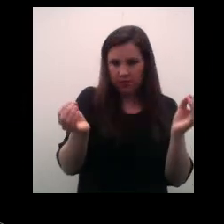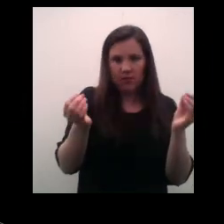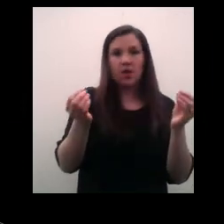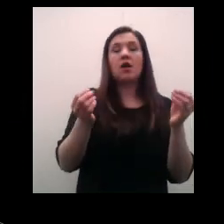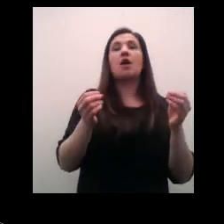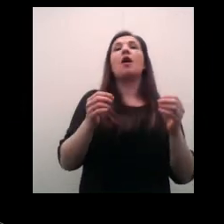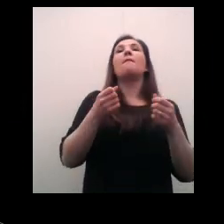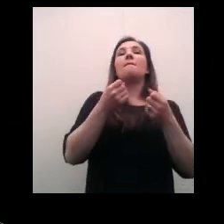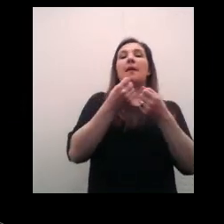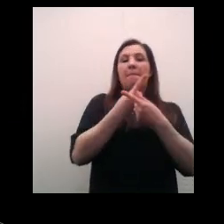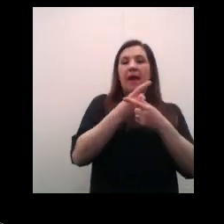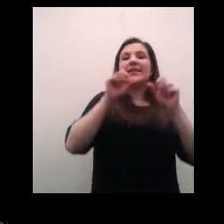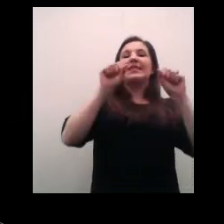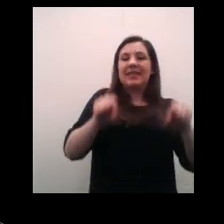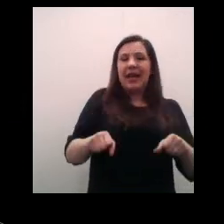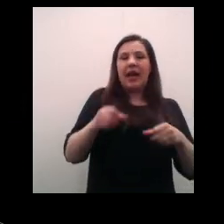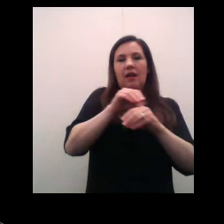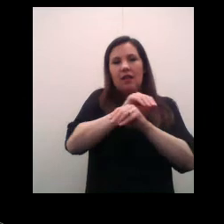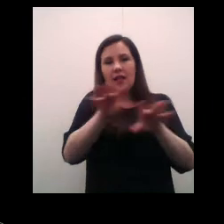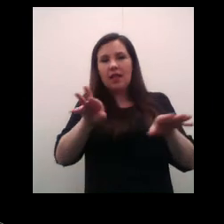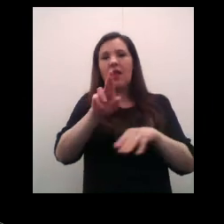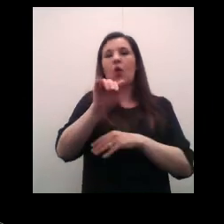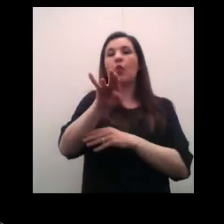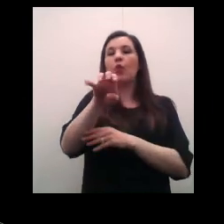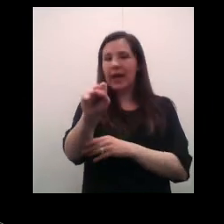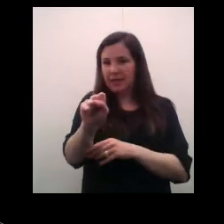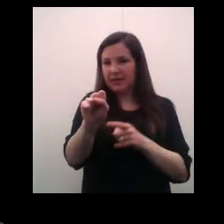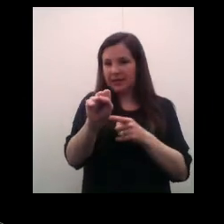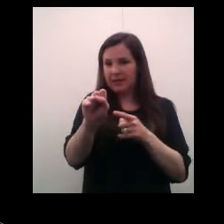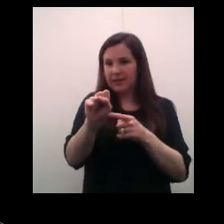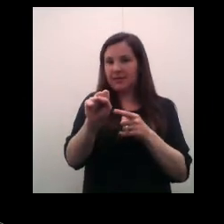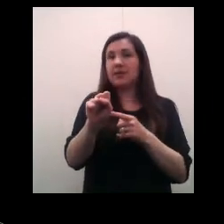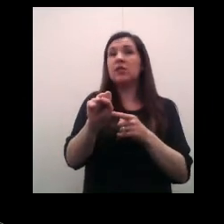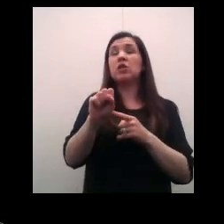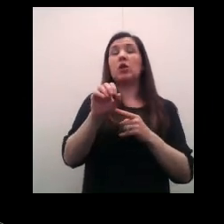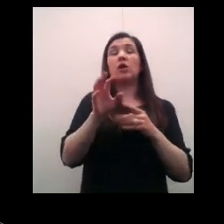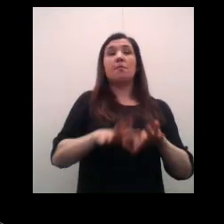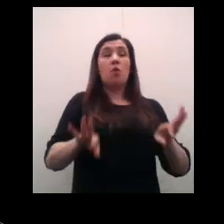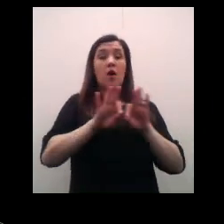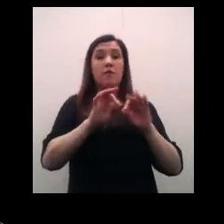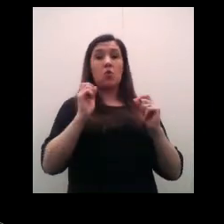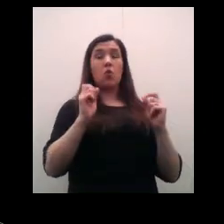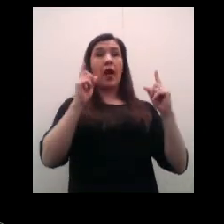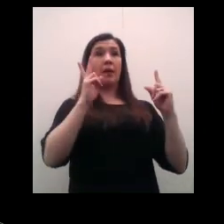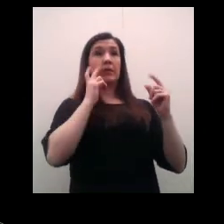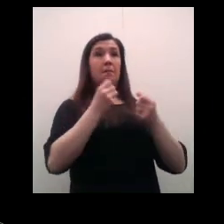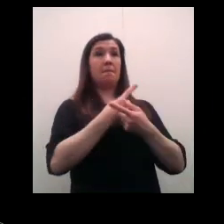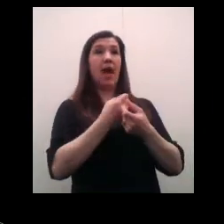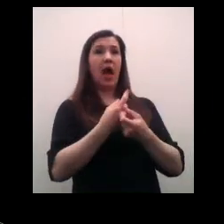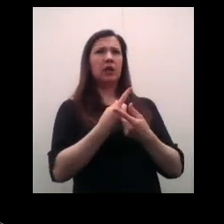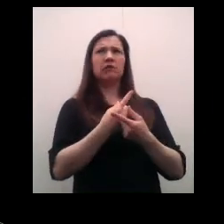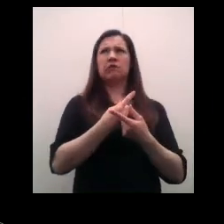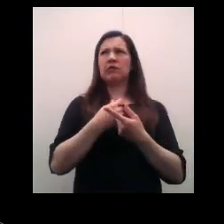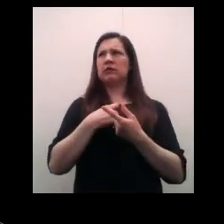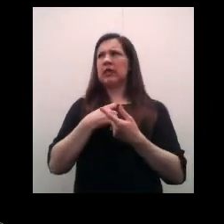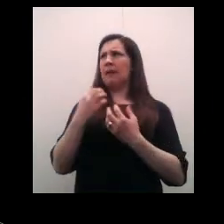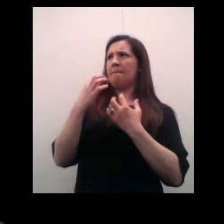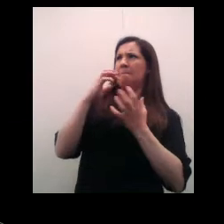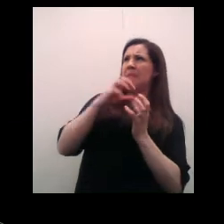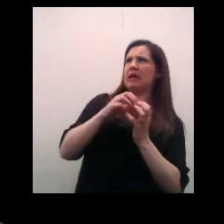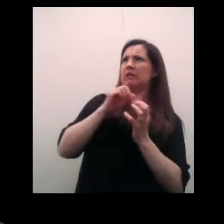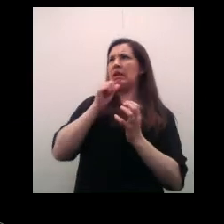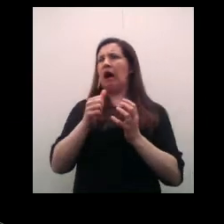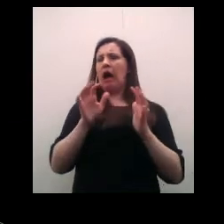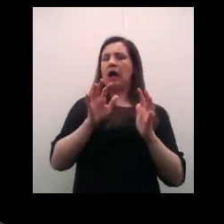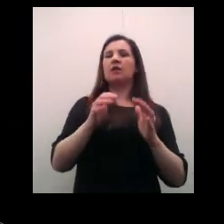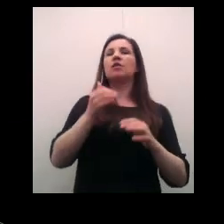transfer rabies. So that's why it's very important that if you see a bat in your room and you wake up, regardless of whether you know if you've been bitten or not, call the